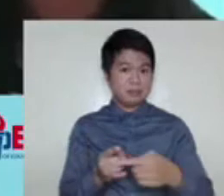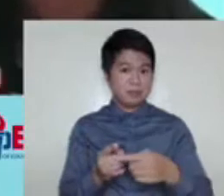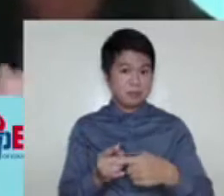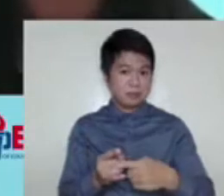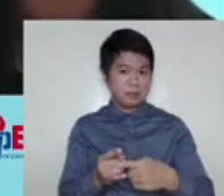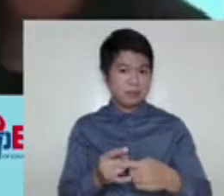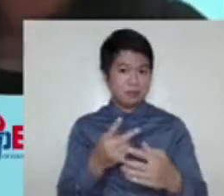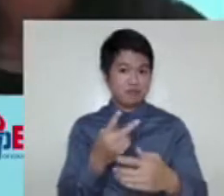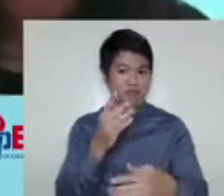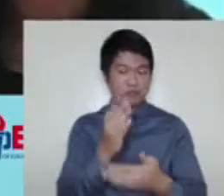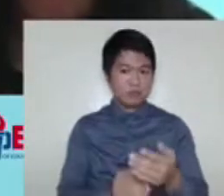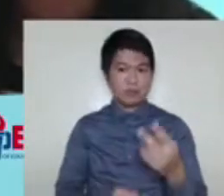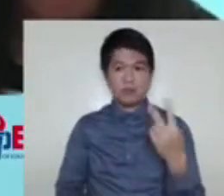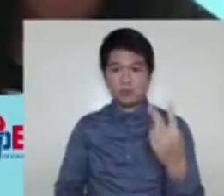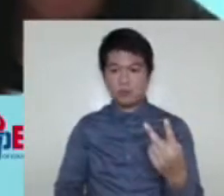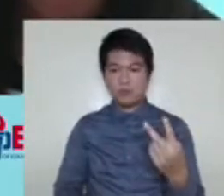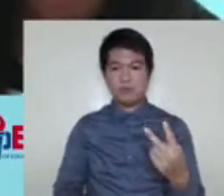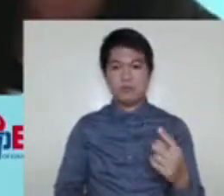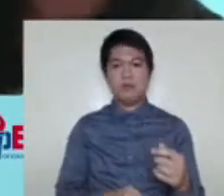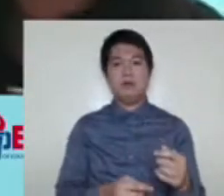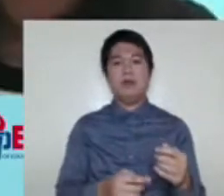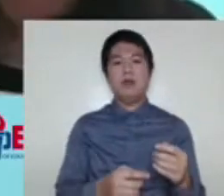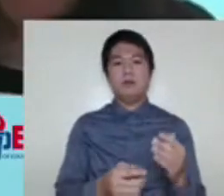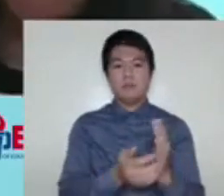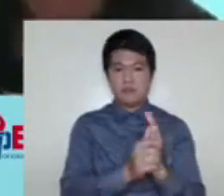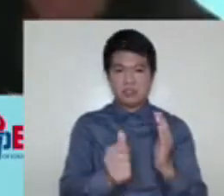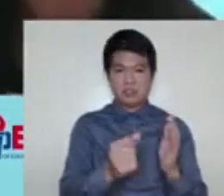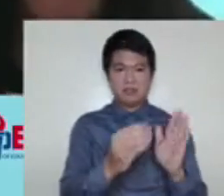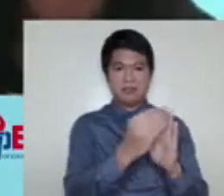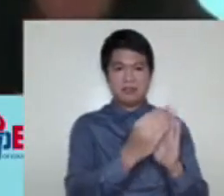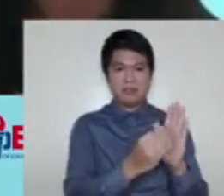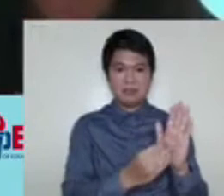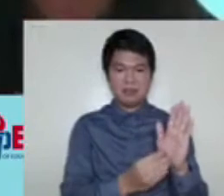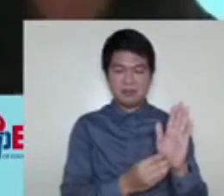the proficient indicators, followed by later on the highly